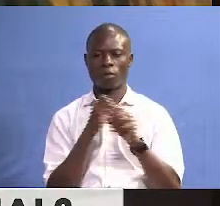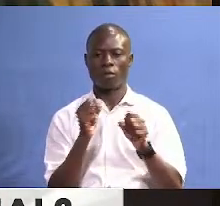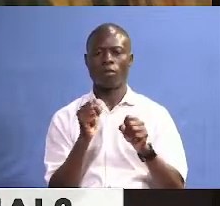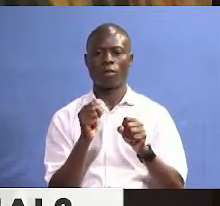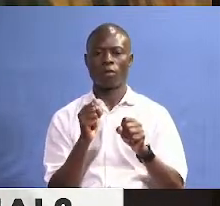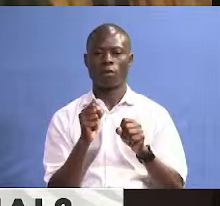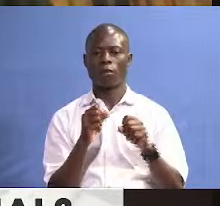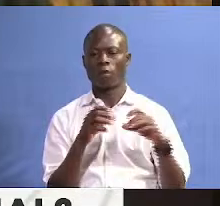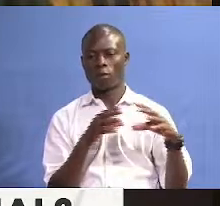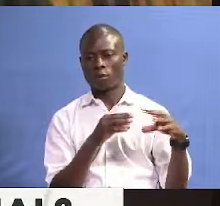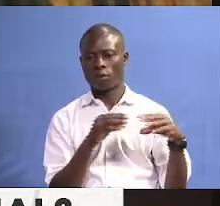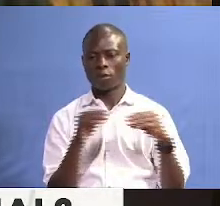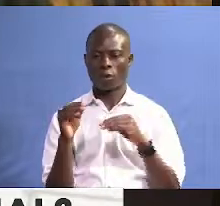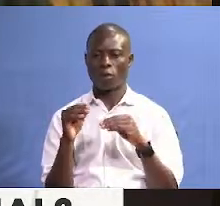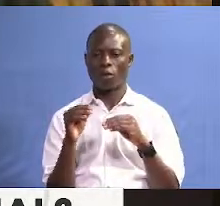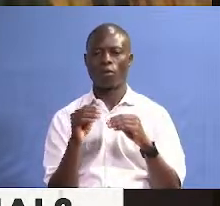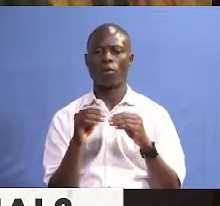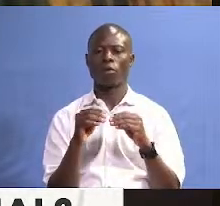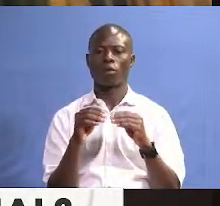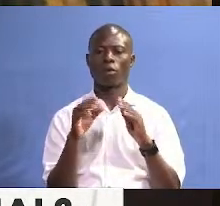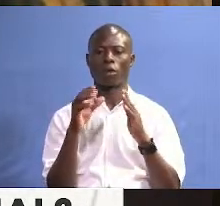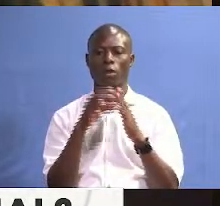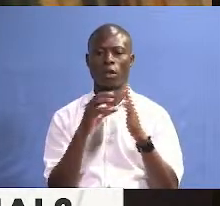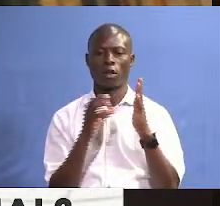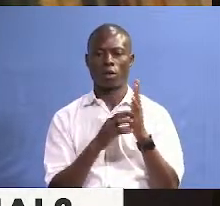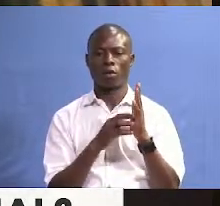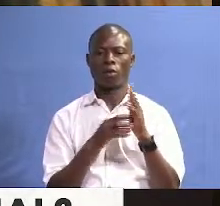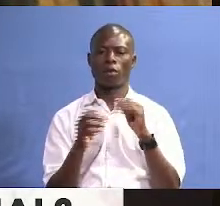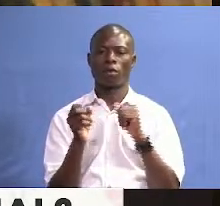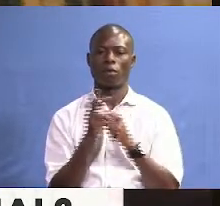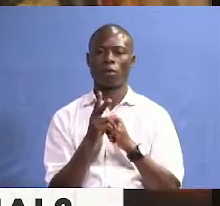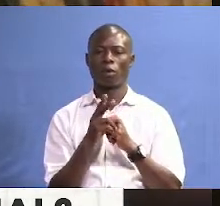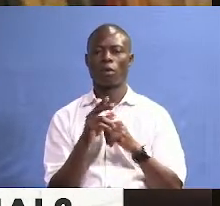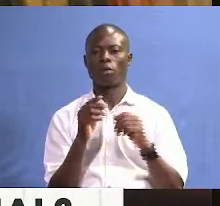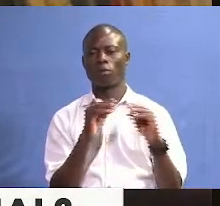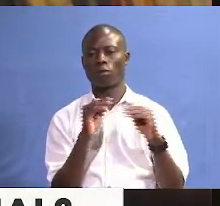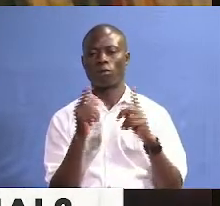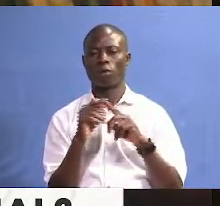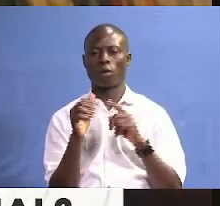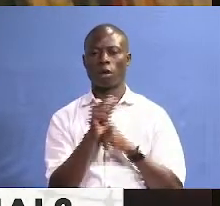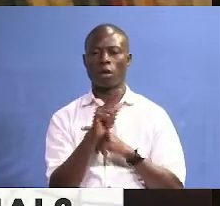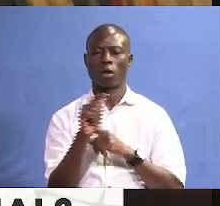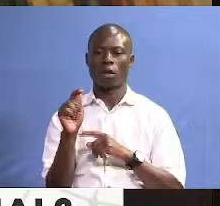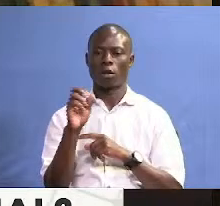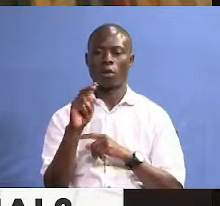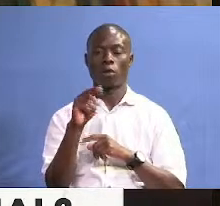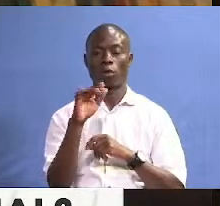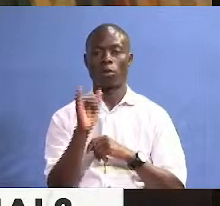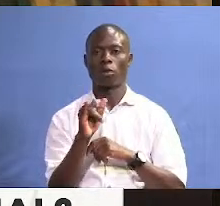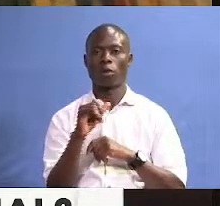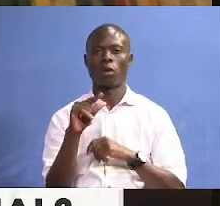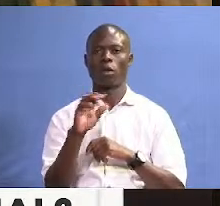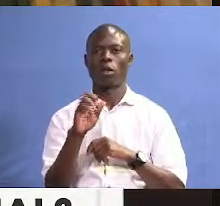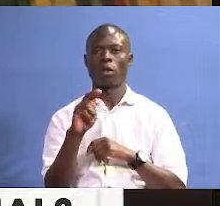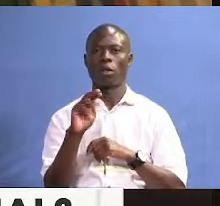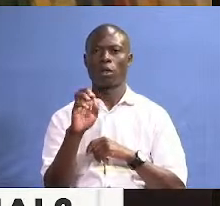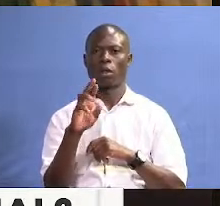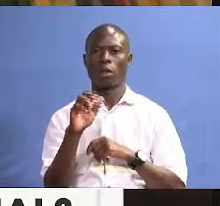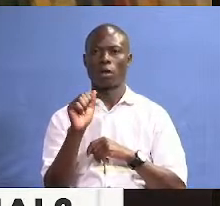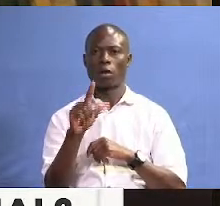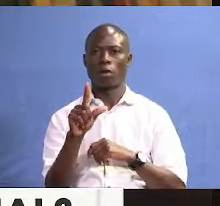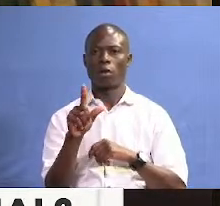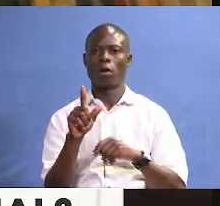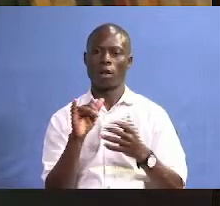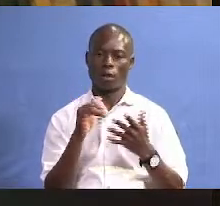go to Section 12 of the Attorney General Act, which now provides